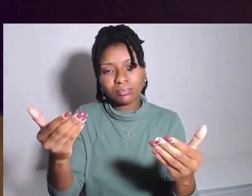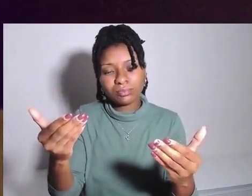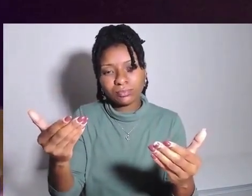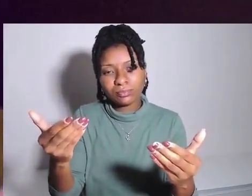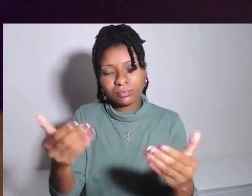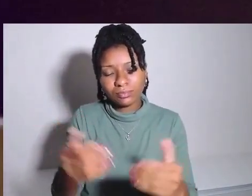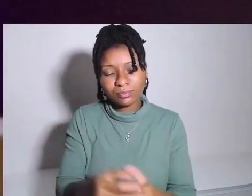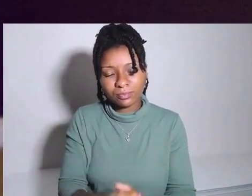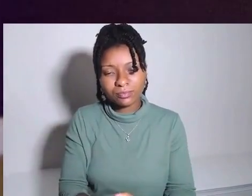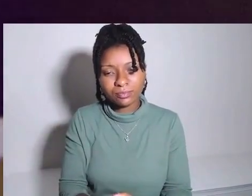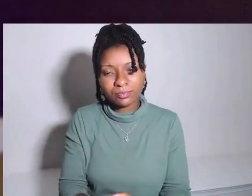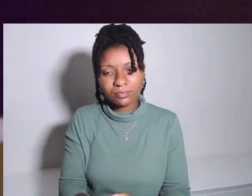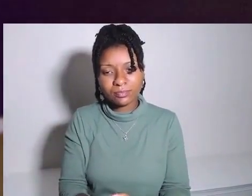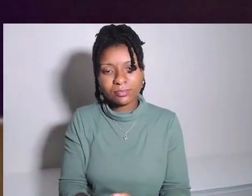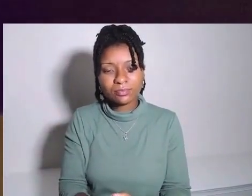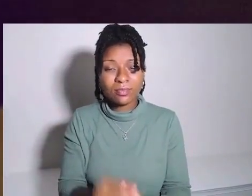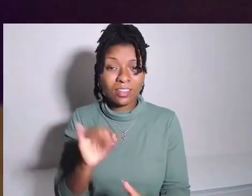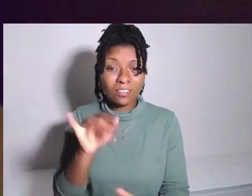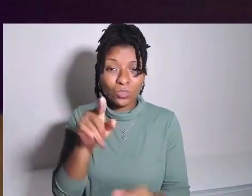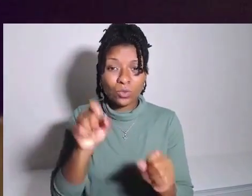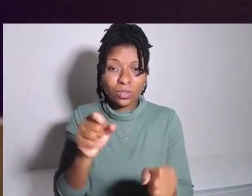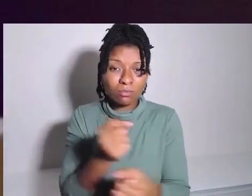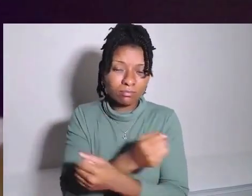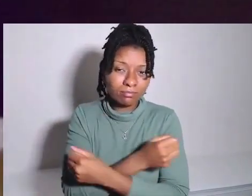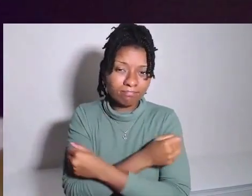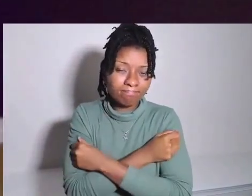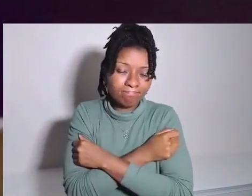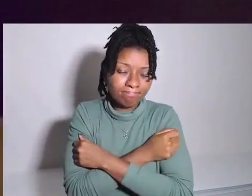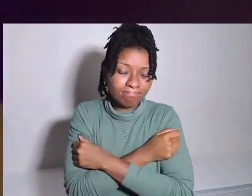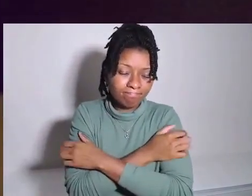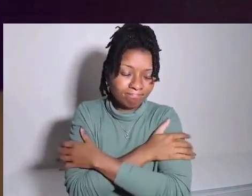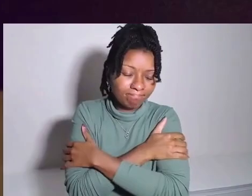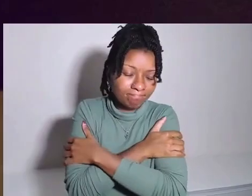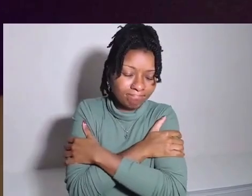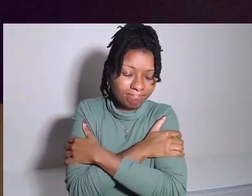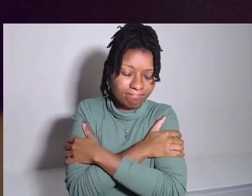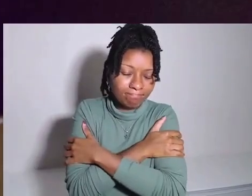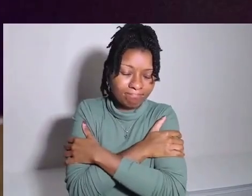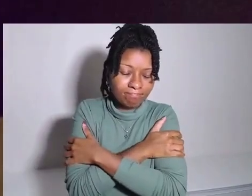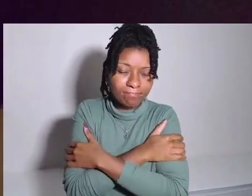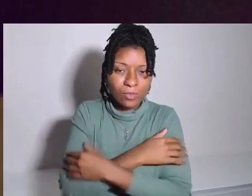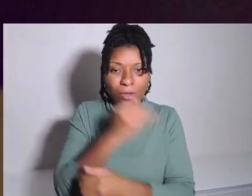you are able, hold yourself or imagine yourself wrapped,